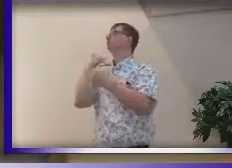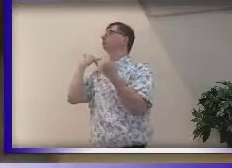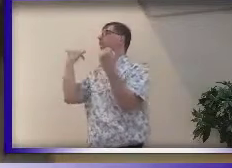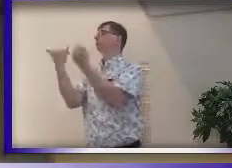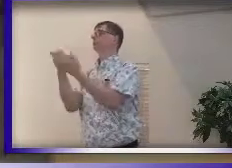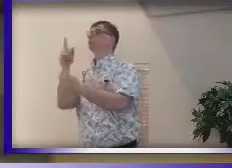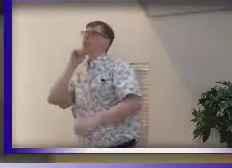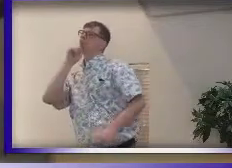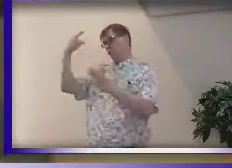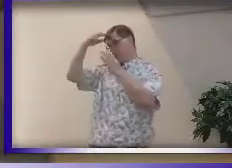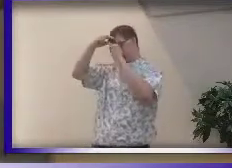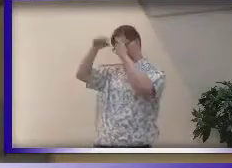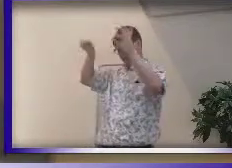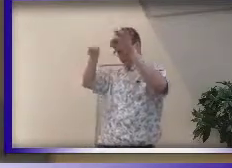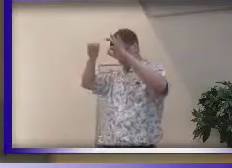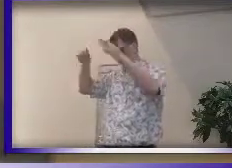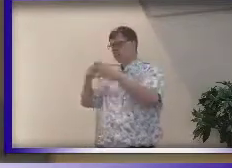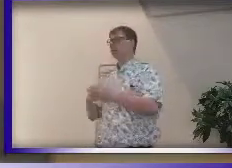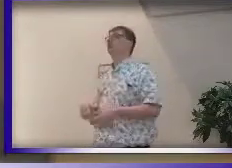Thank you for the question.